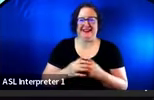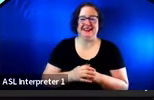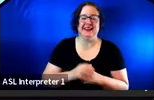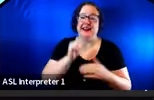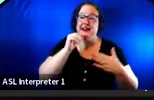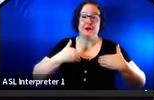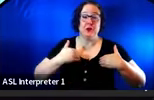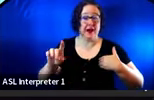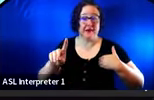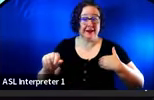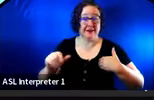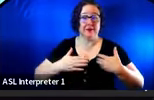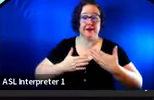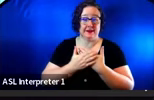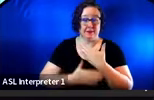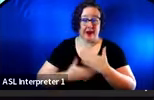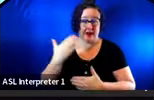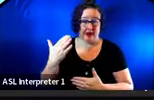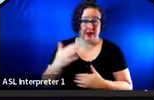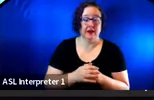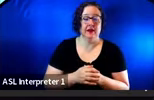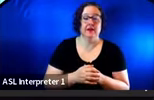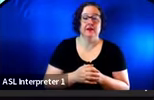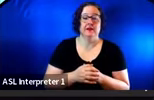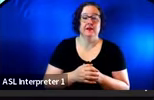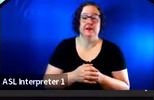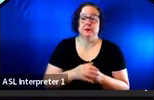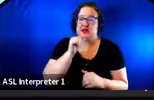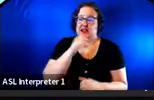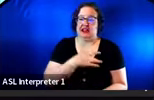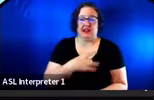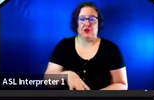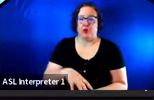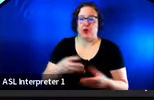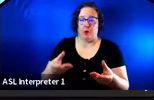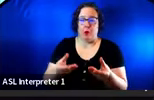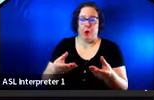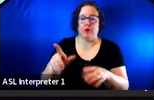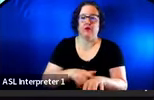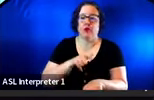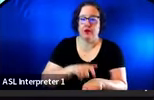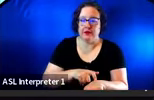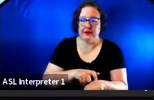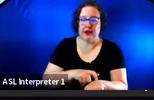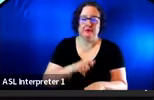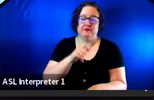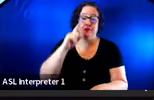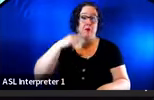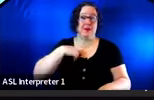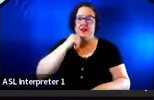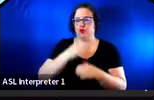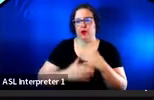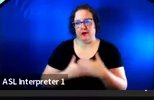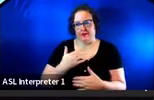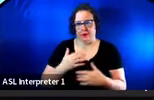any disabilities in my hand, but I don't prefer holding them for long periods of time because they're just not comfortable. This